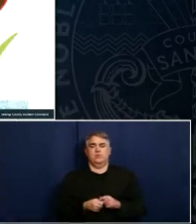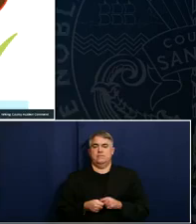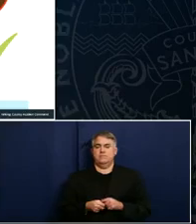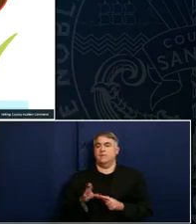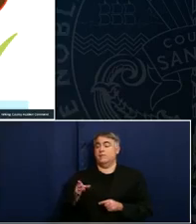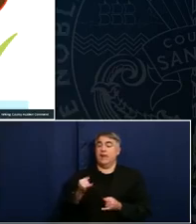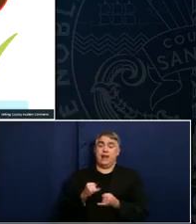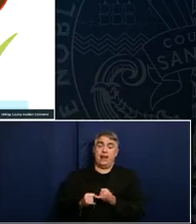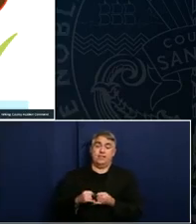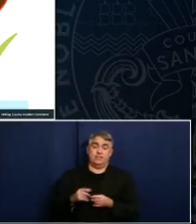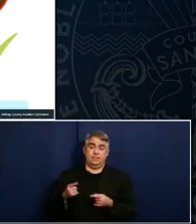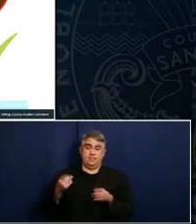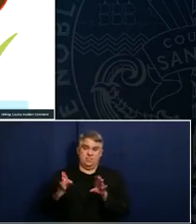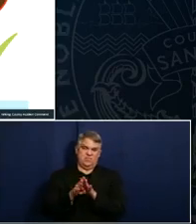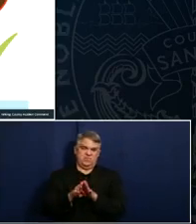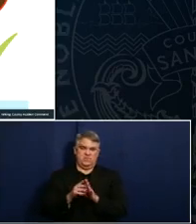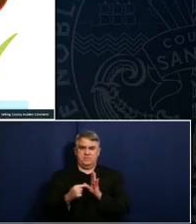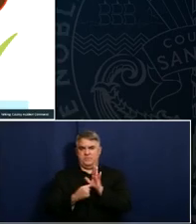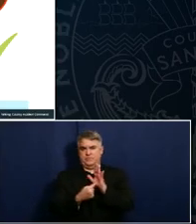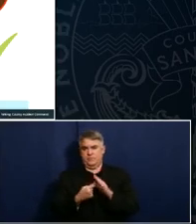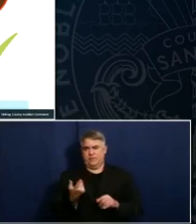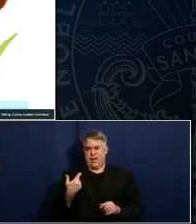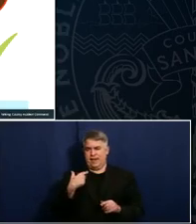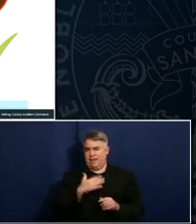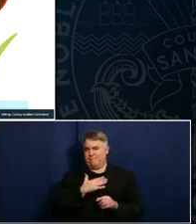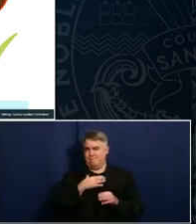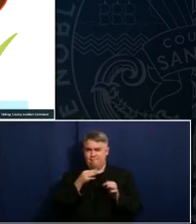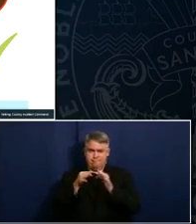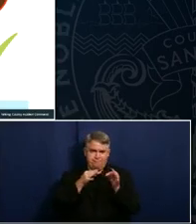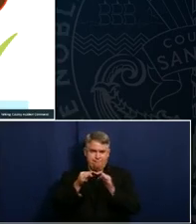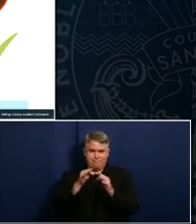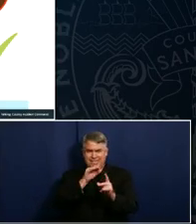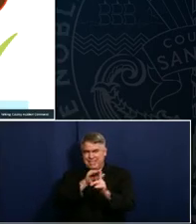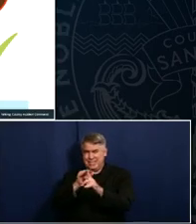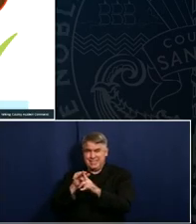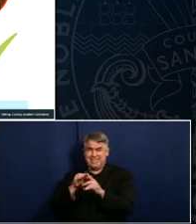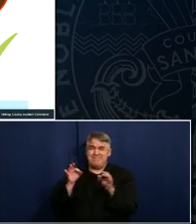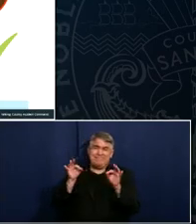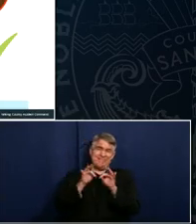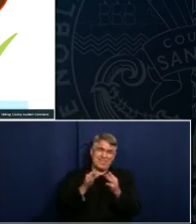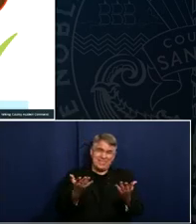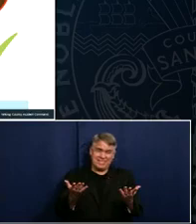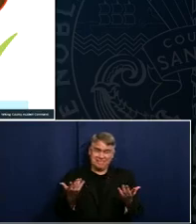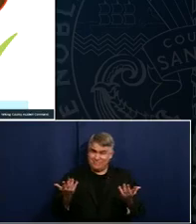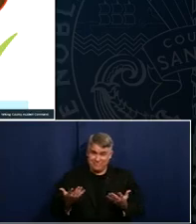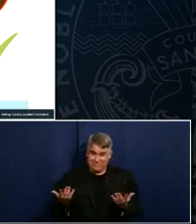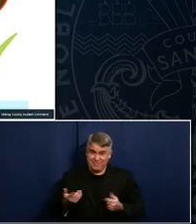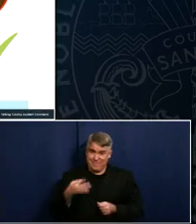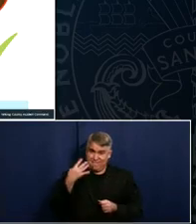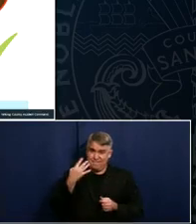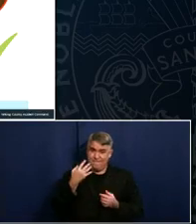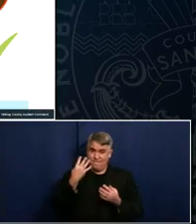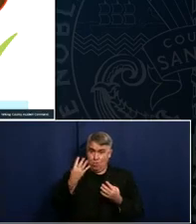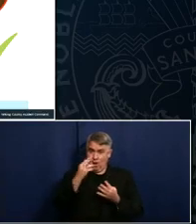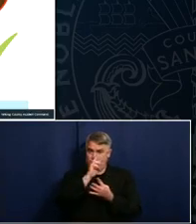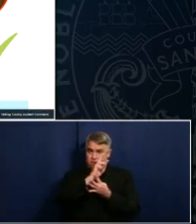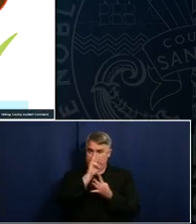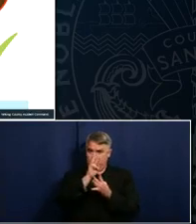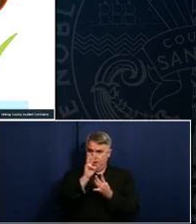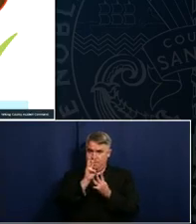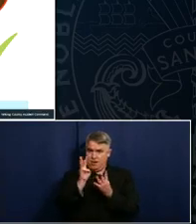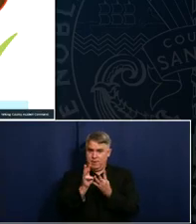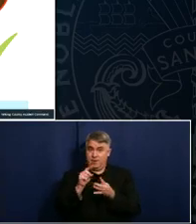closing all of my presentations, we want to remind the public that the 4 W's we want people to adhere to is wash your